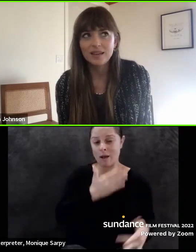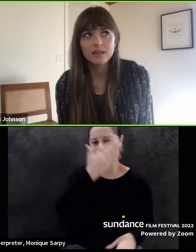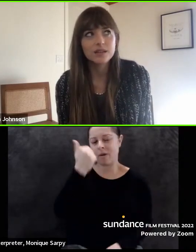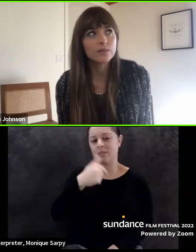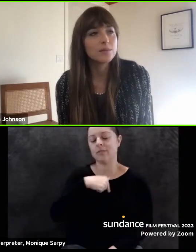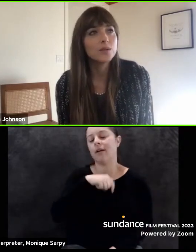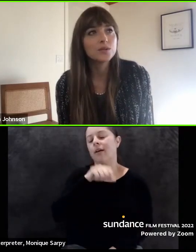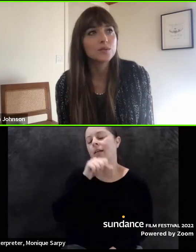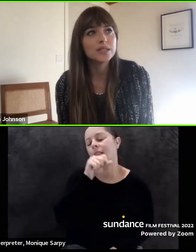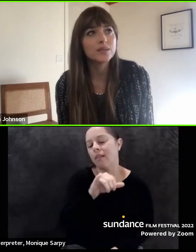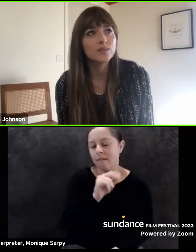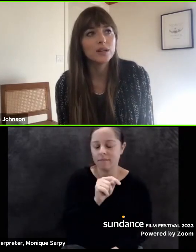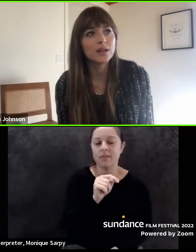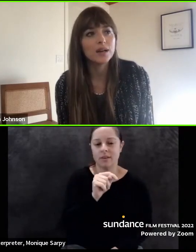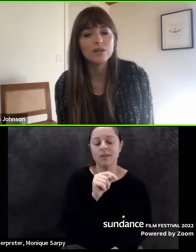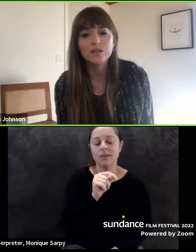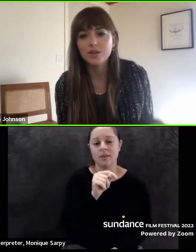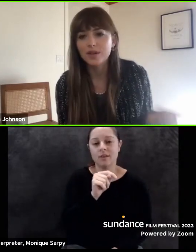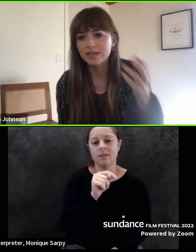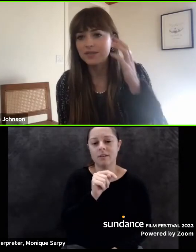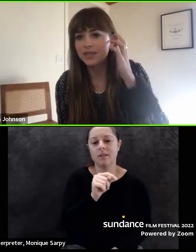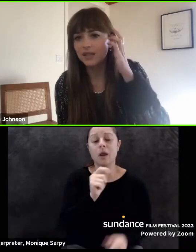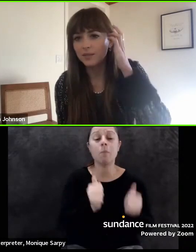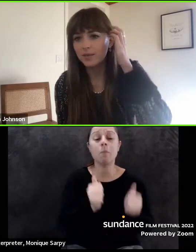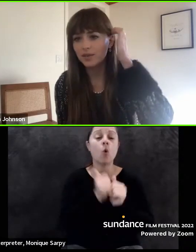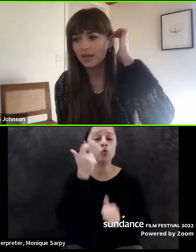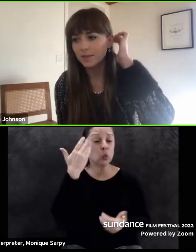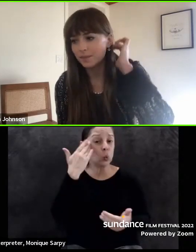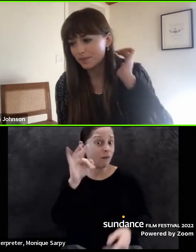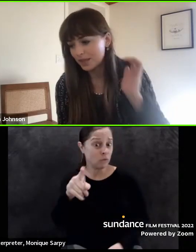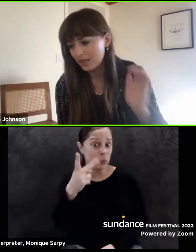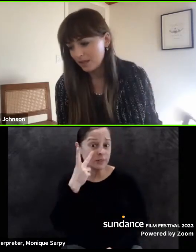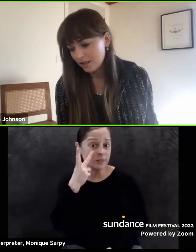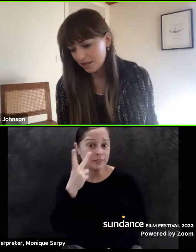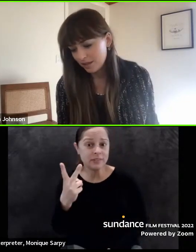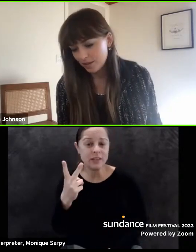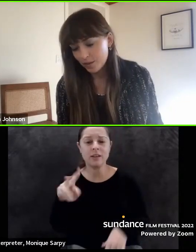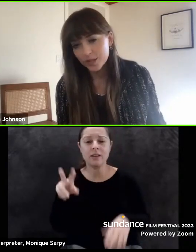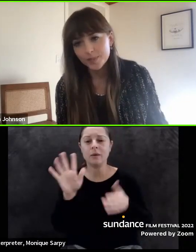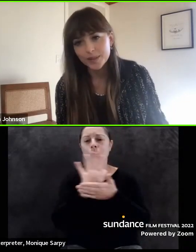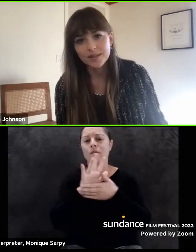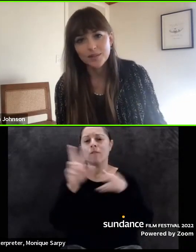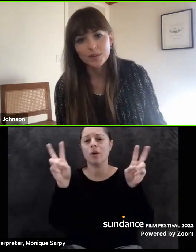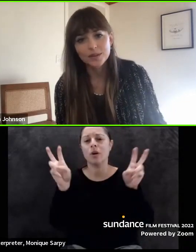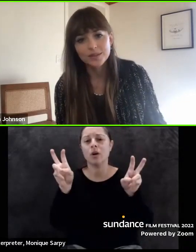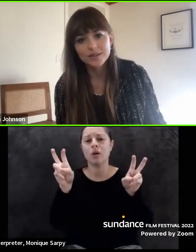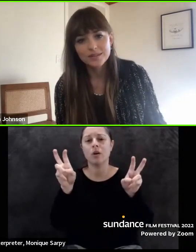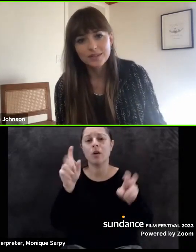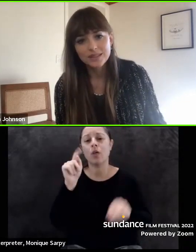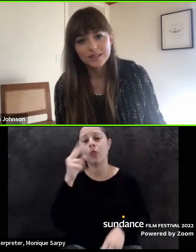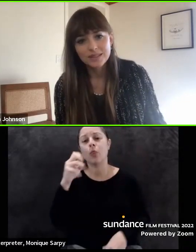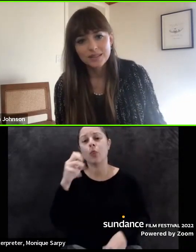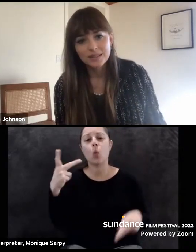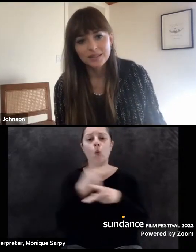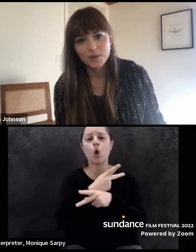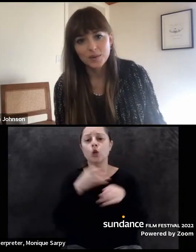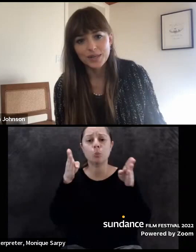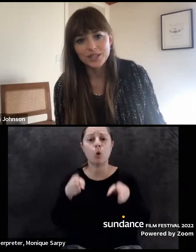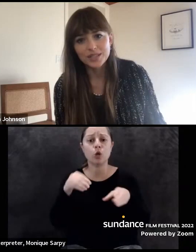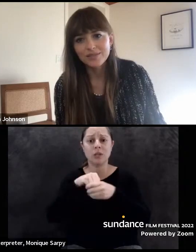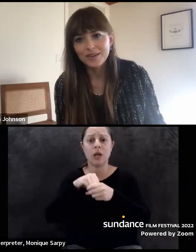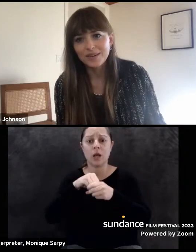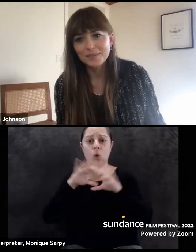I think the most recent one, I don't know if you guys have seen the movie, The Worst Person in the World. No,